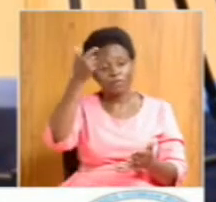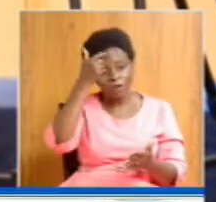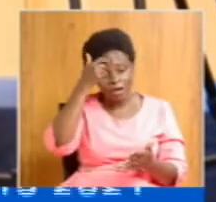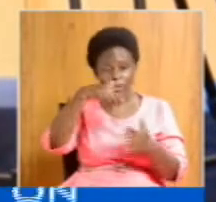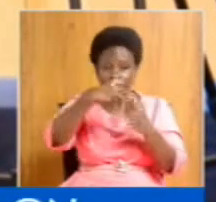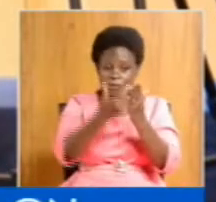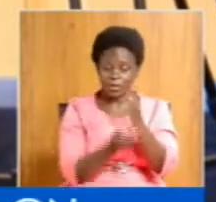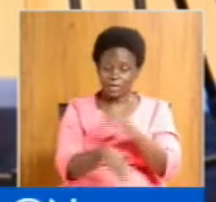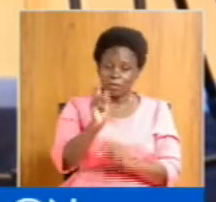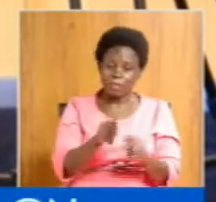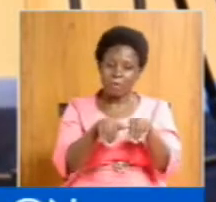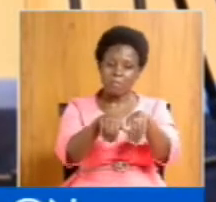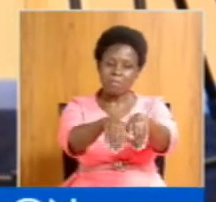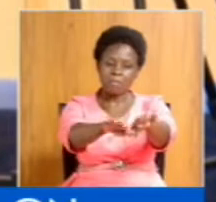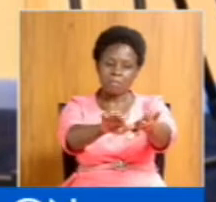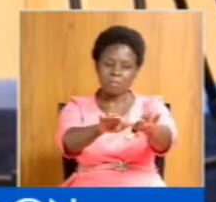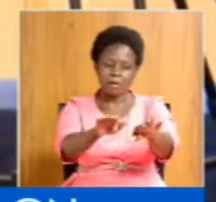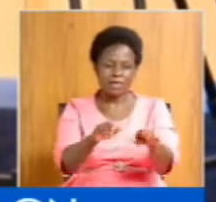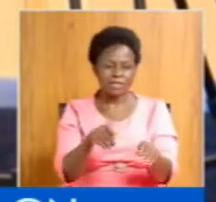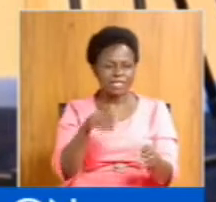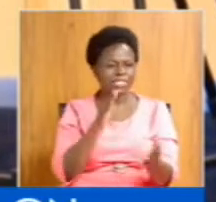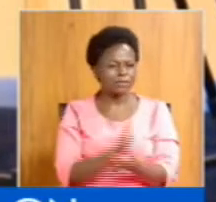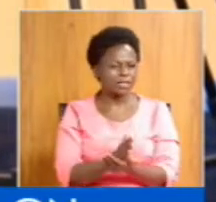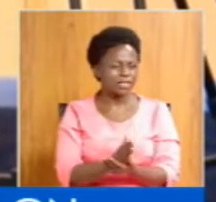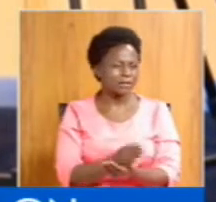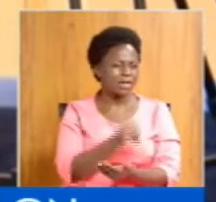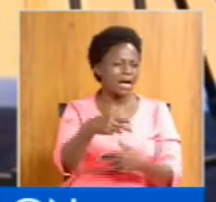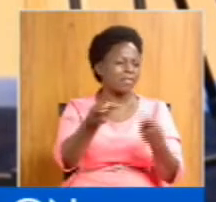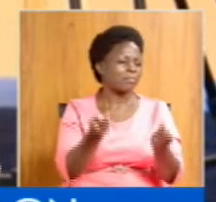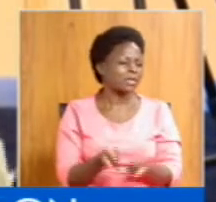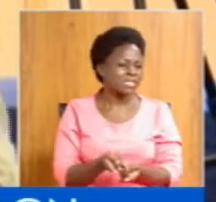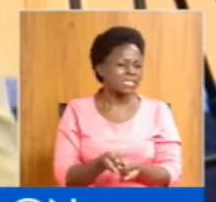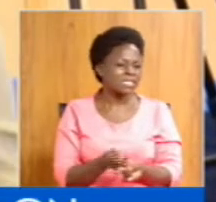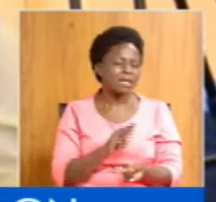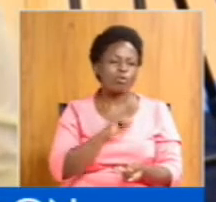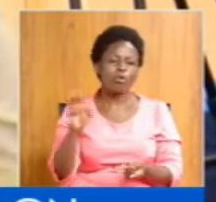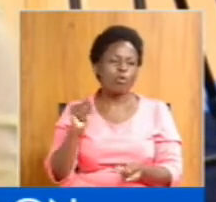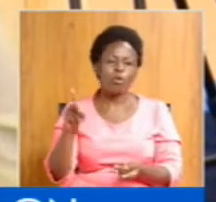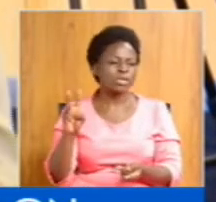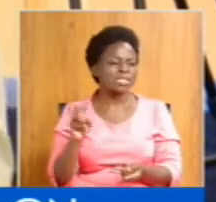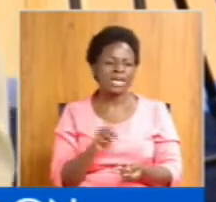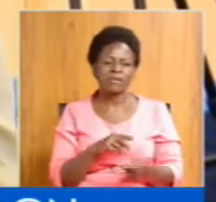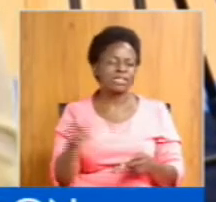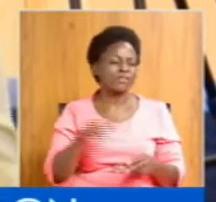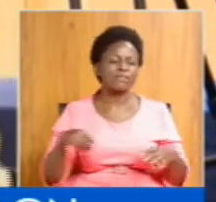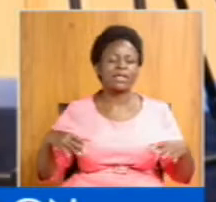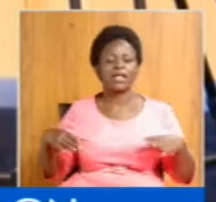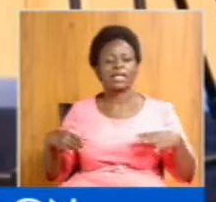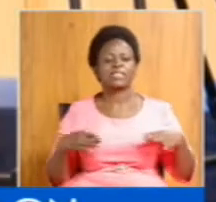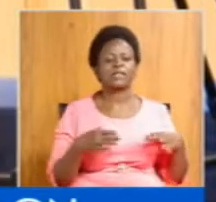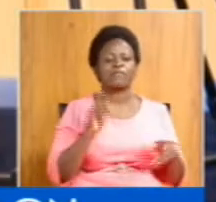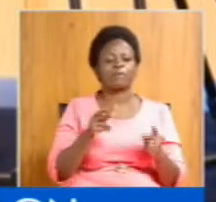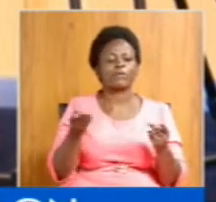to prioritize its citizens and we are saying here it is a right but now in other places like in West Valley it is for the citizens